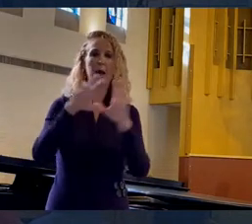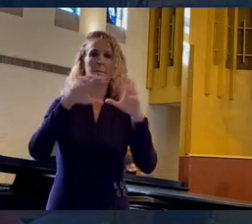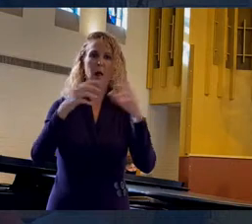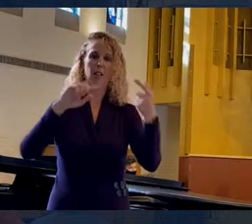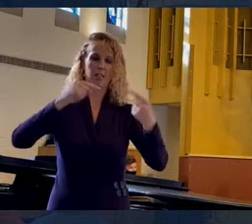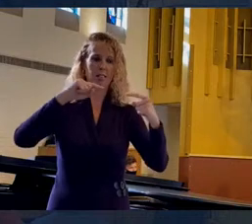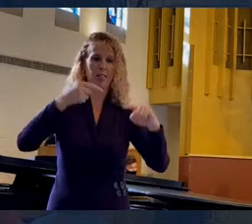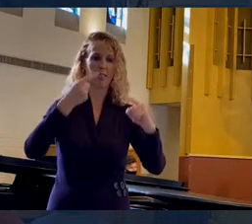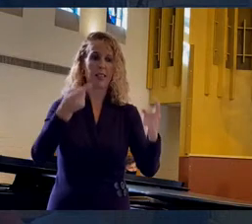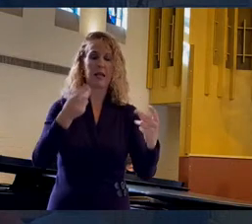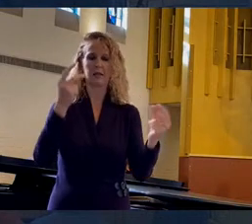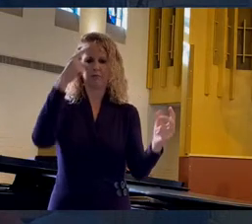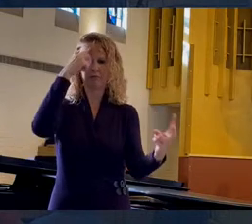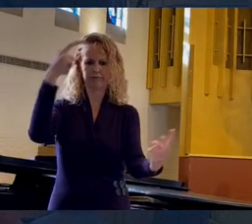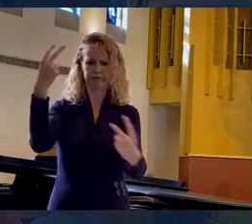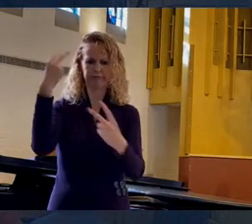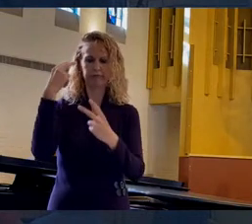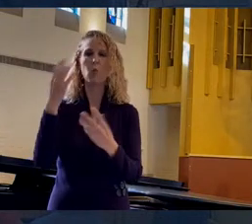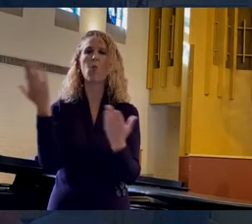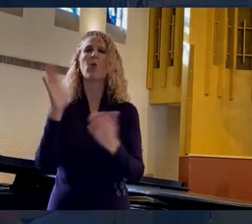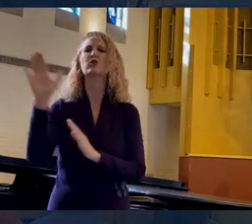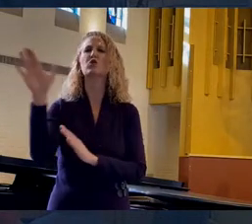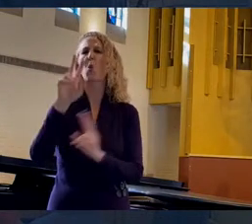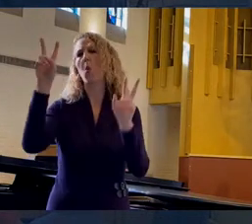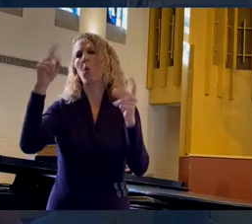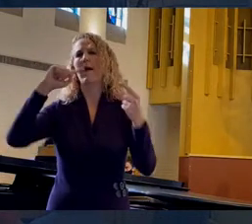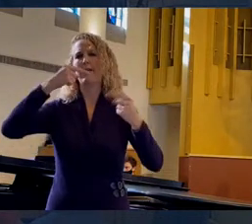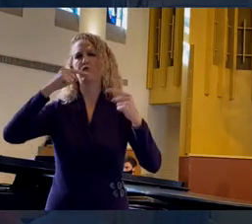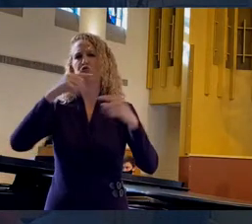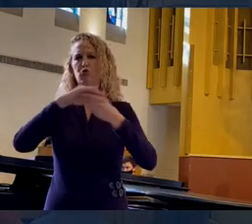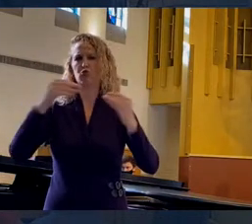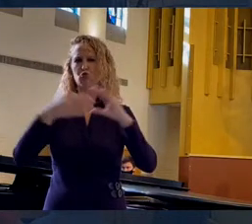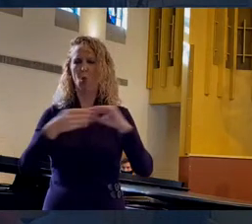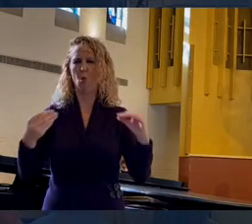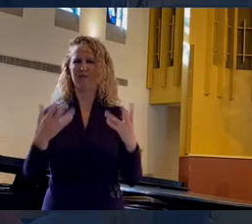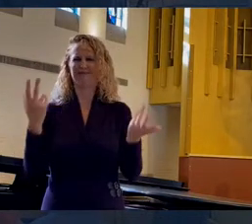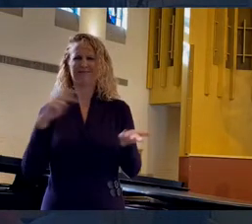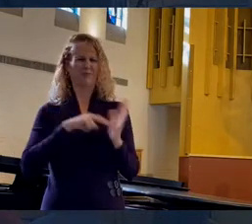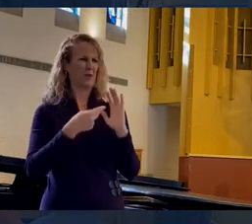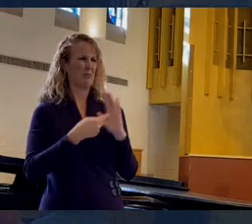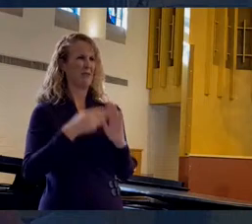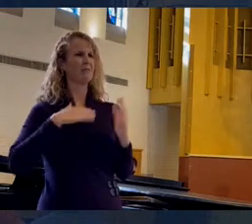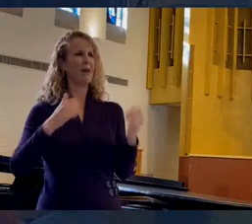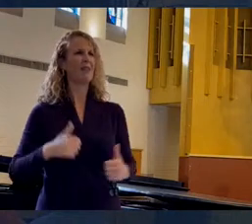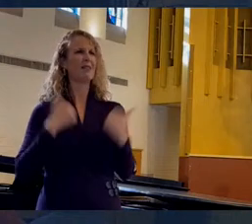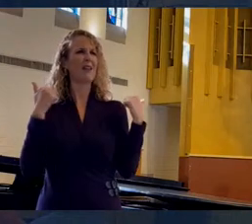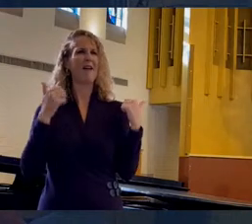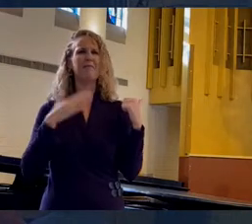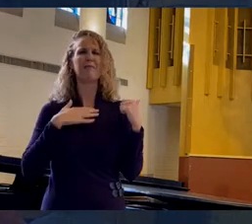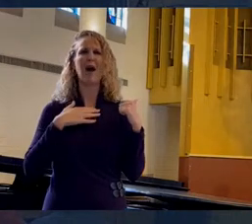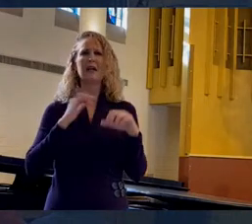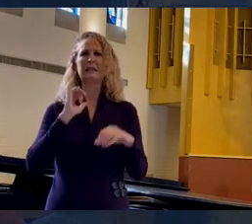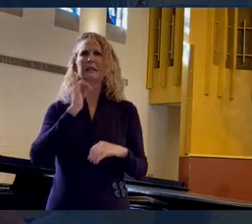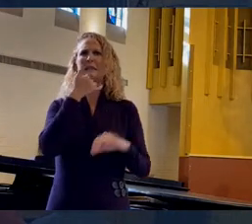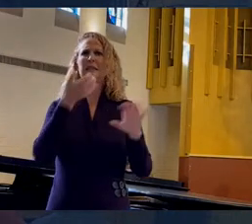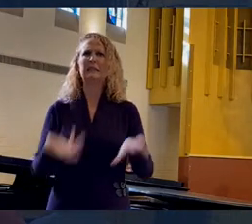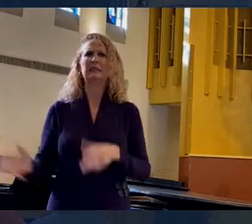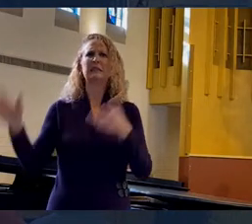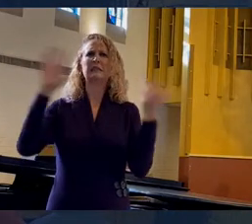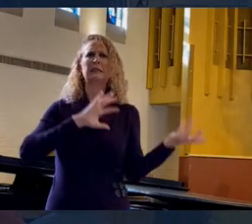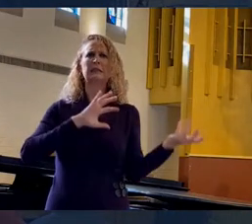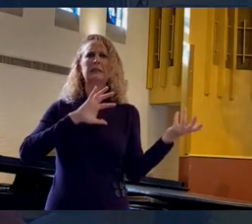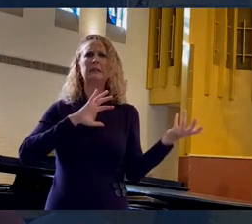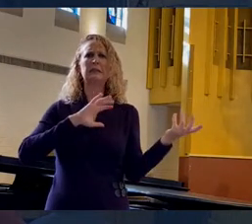and it changed the course of his life. What's your cannonball story? And so a lot of people are saying, what's the story of my life? What has happened to me that's made me